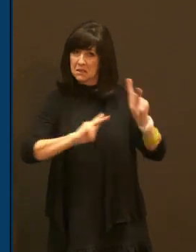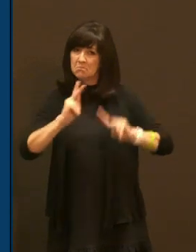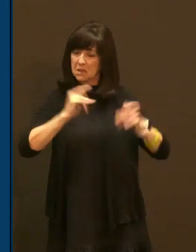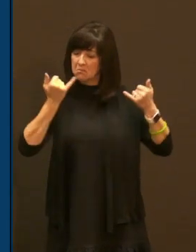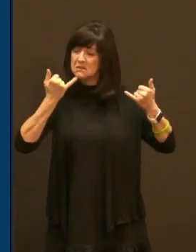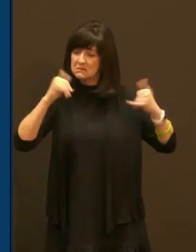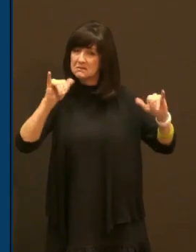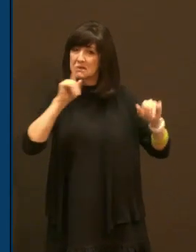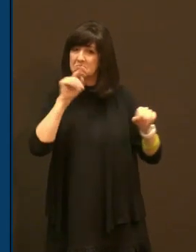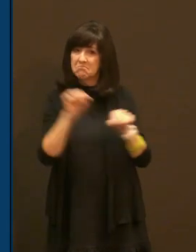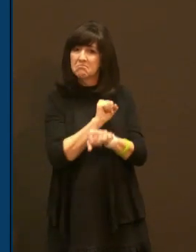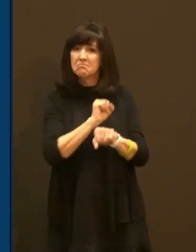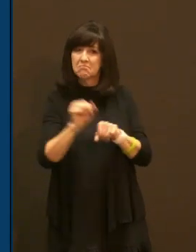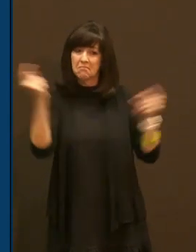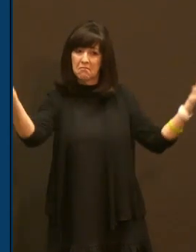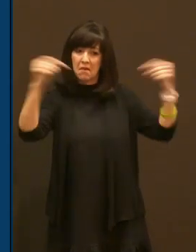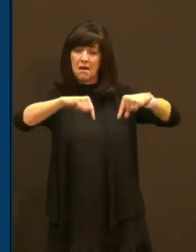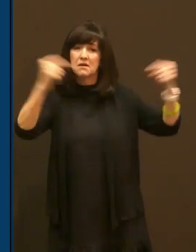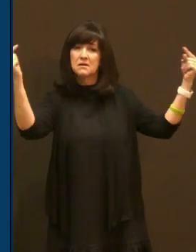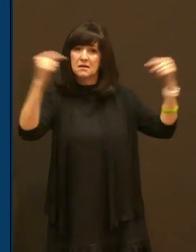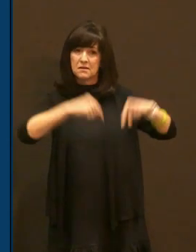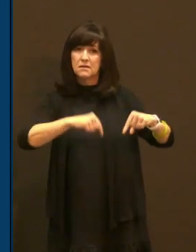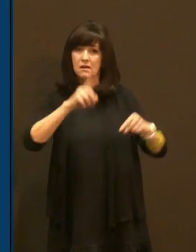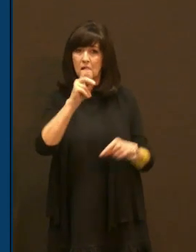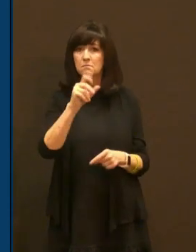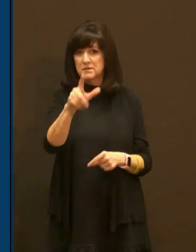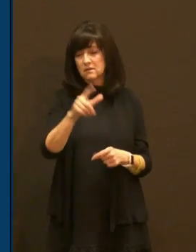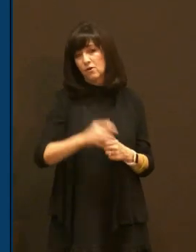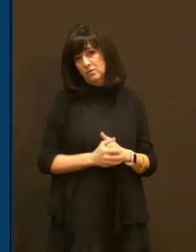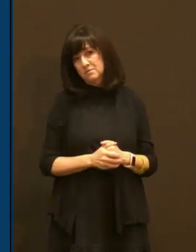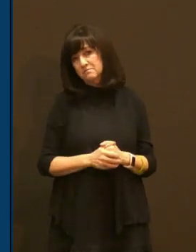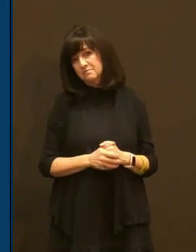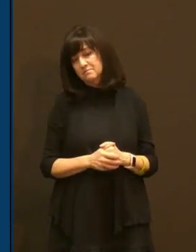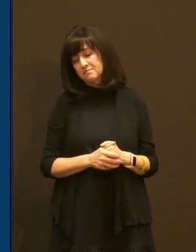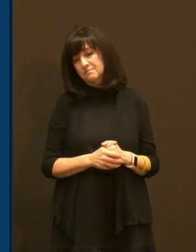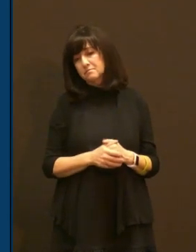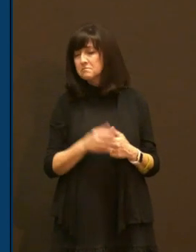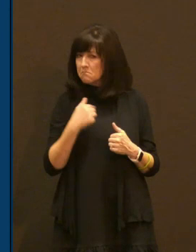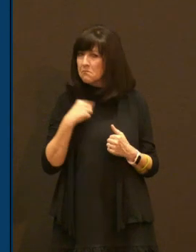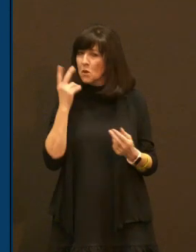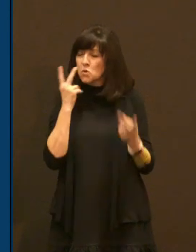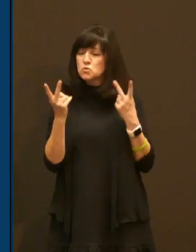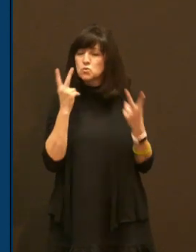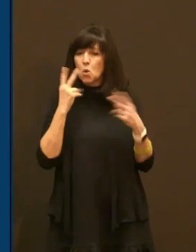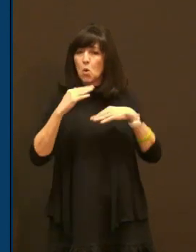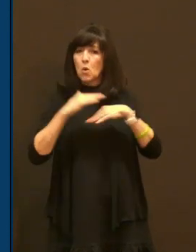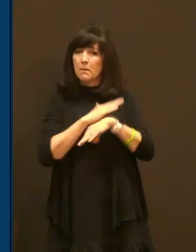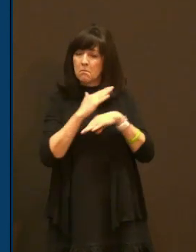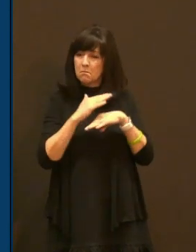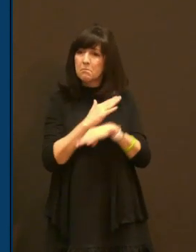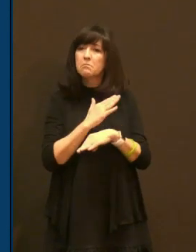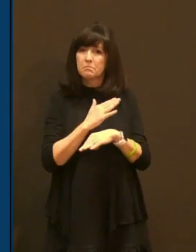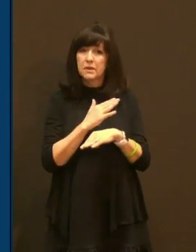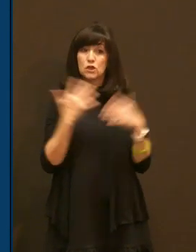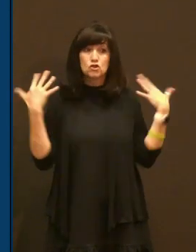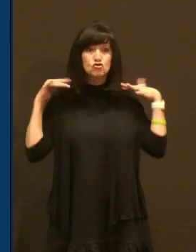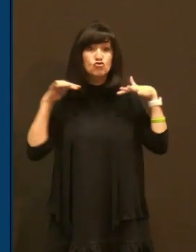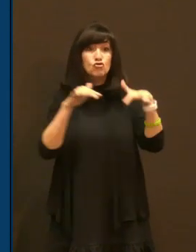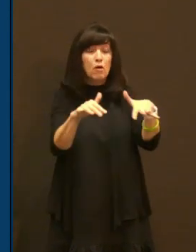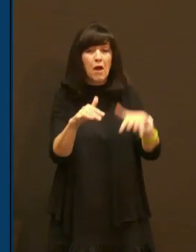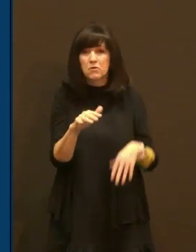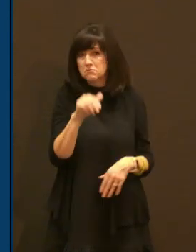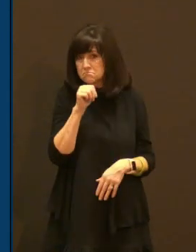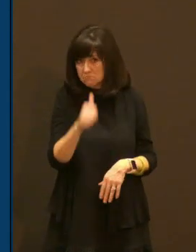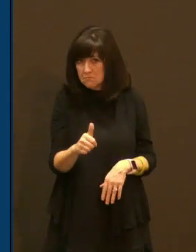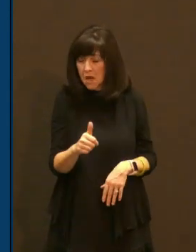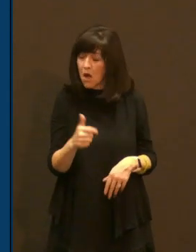see crowds reduced at in the beach areas, but so we've decided to lift those as of